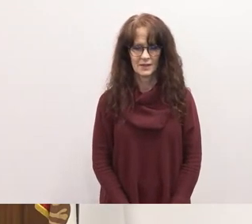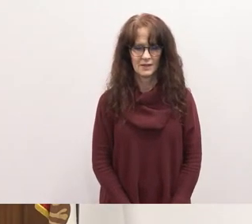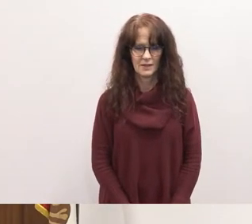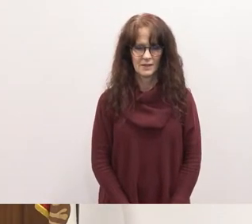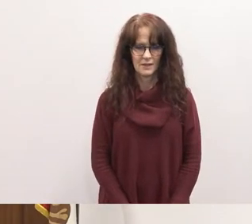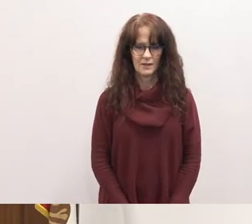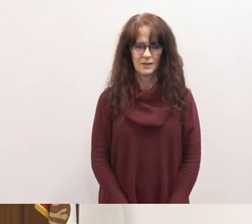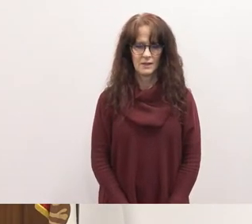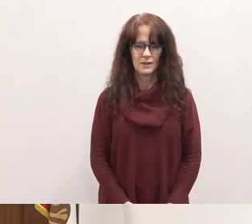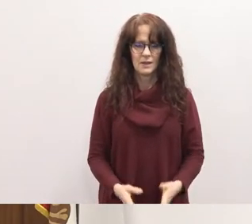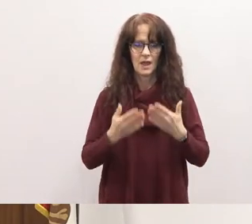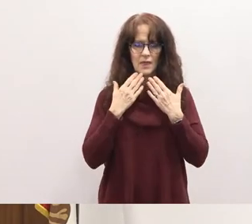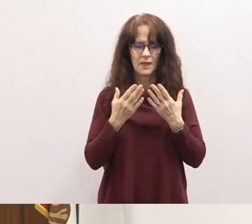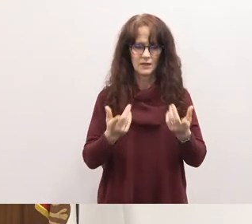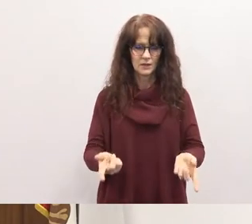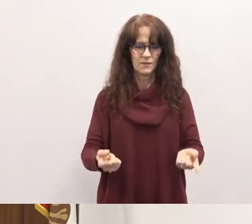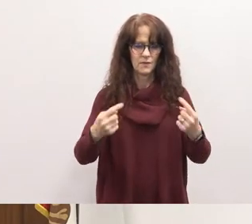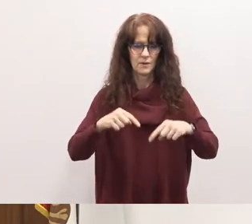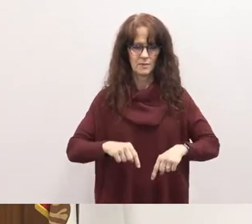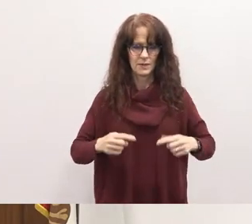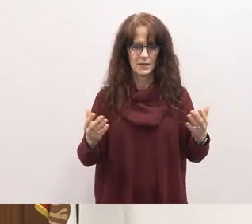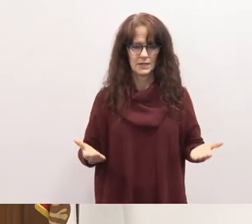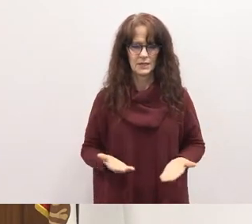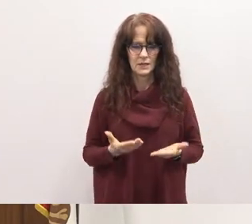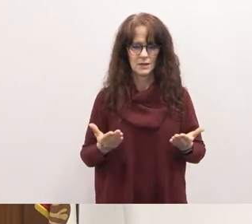Well, thank you for being here.